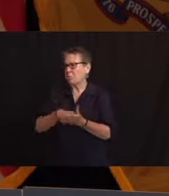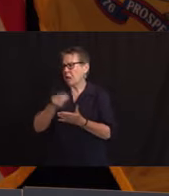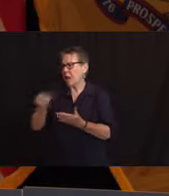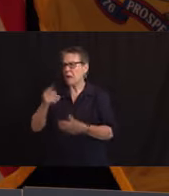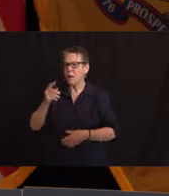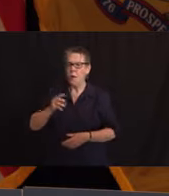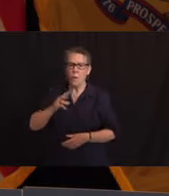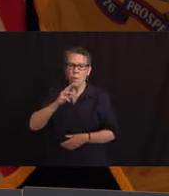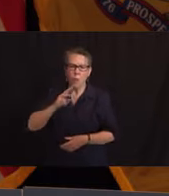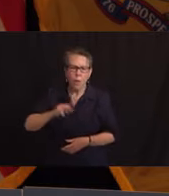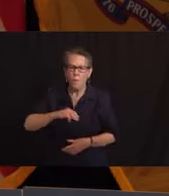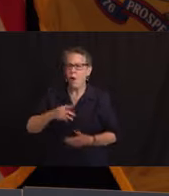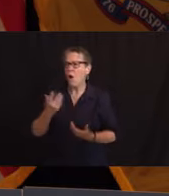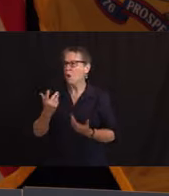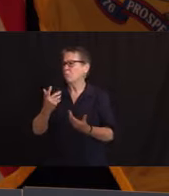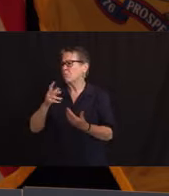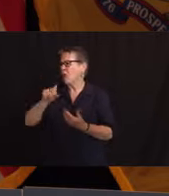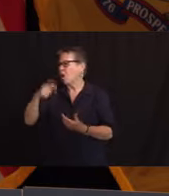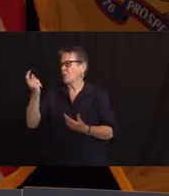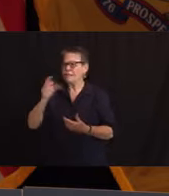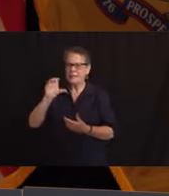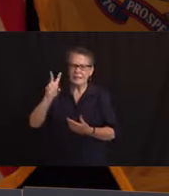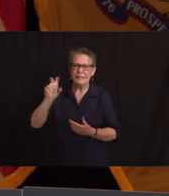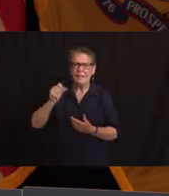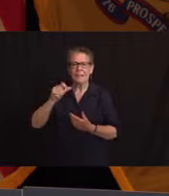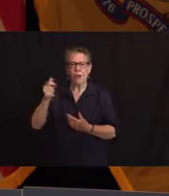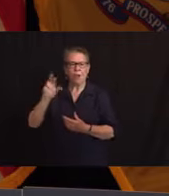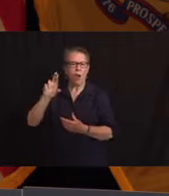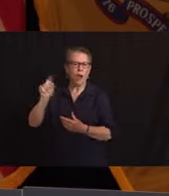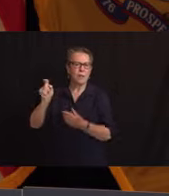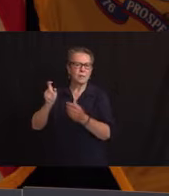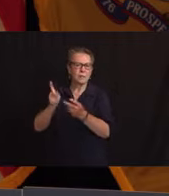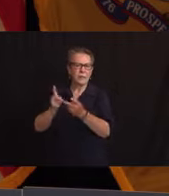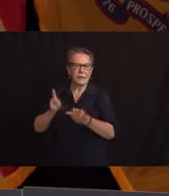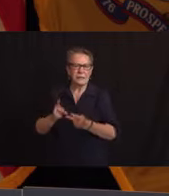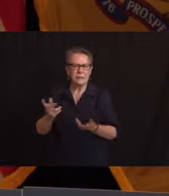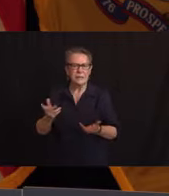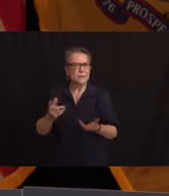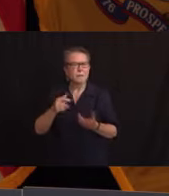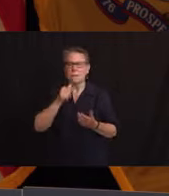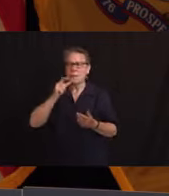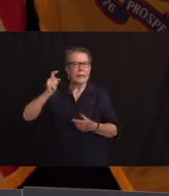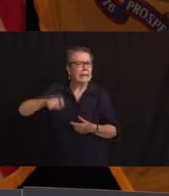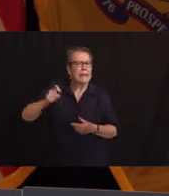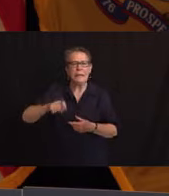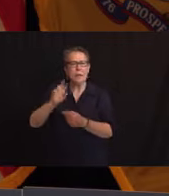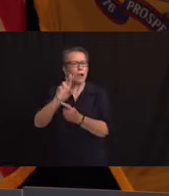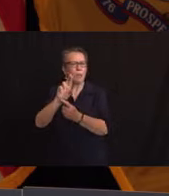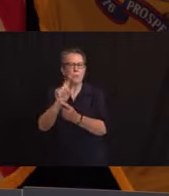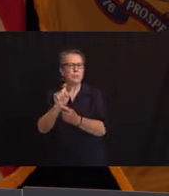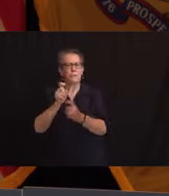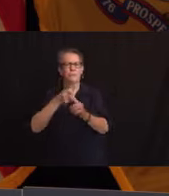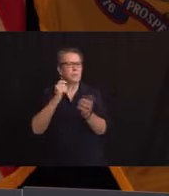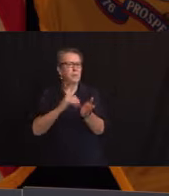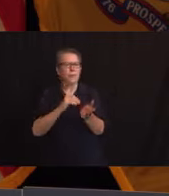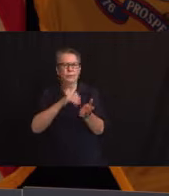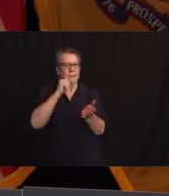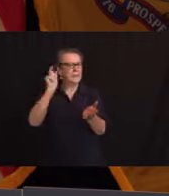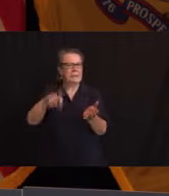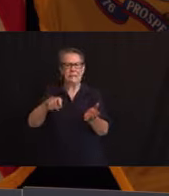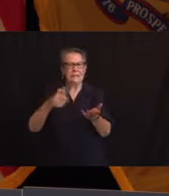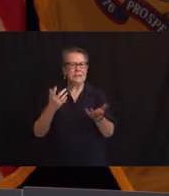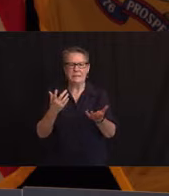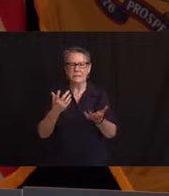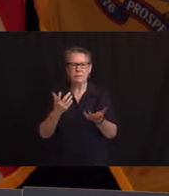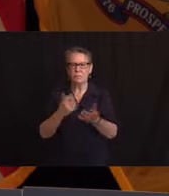order online without a prescription, you can do them completely at home, you don't need anybody watching you. These use, well,